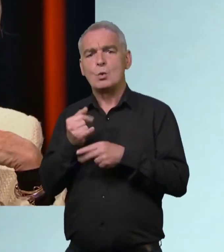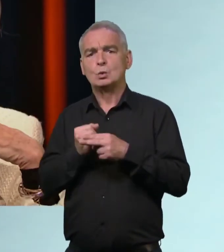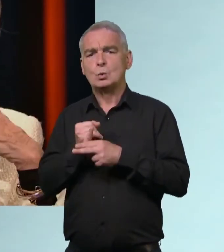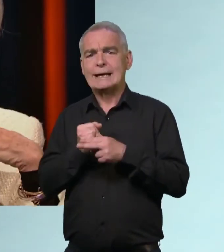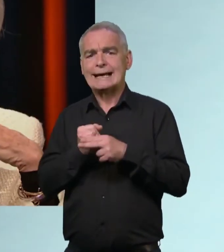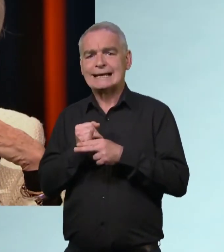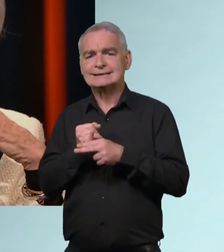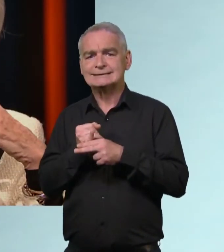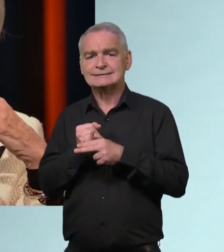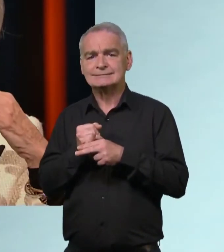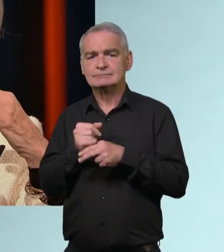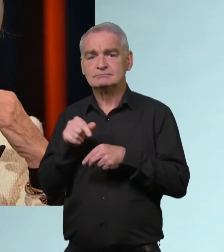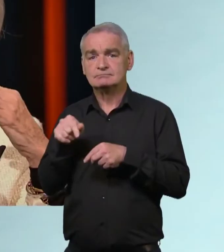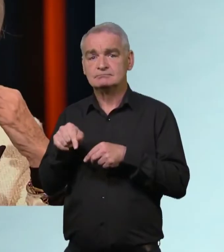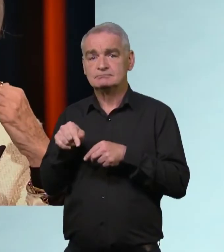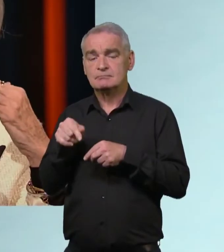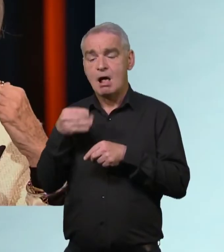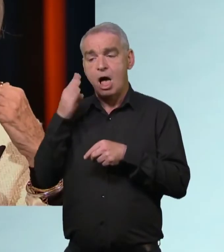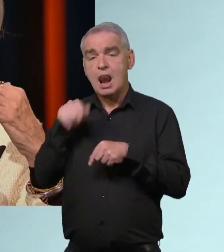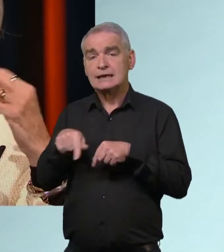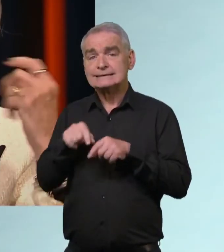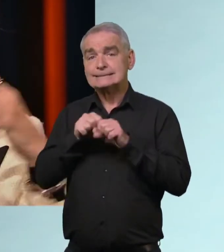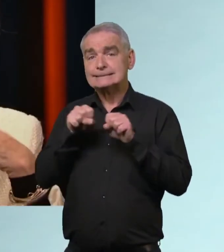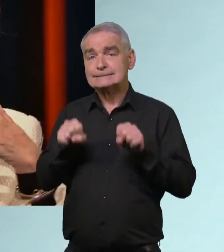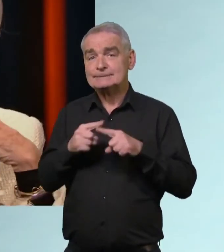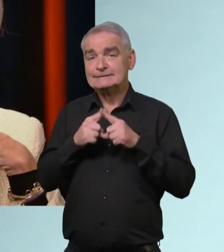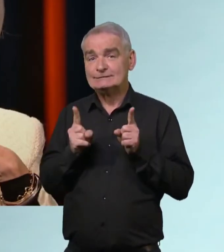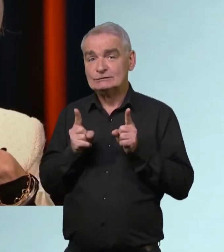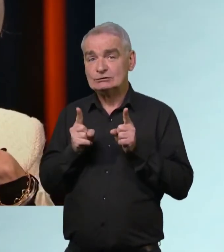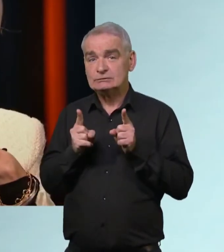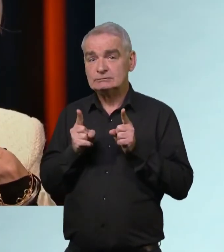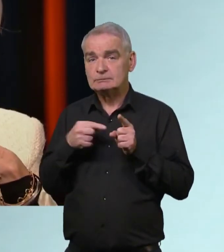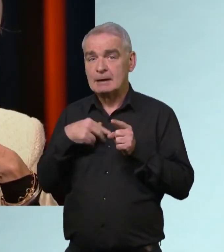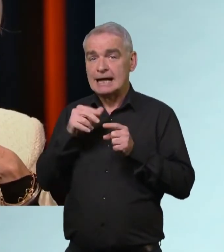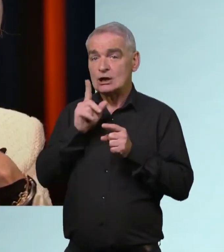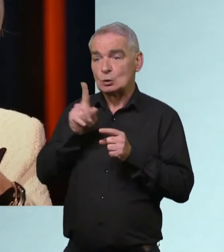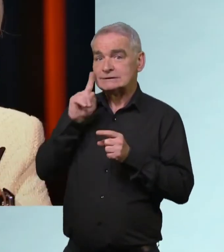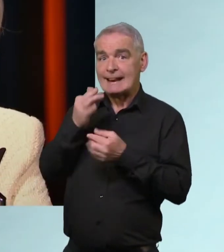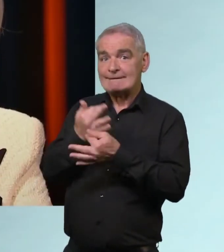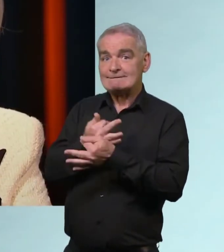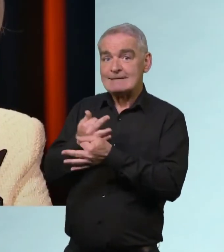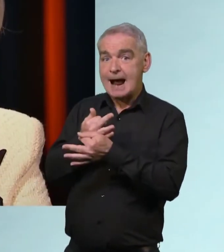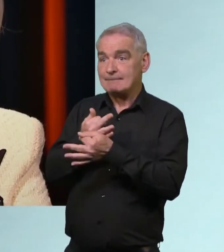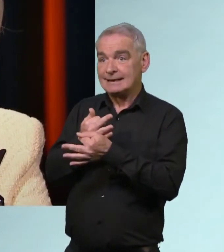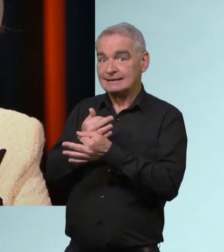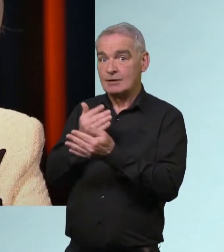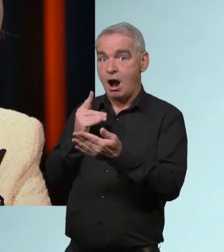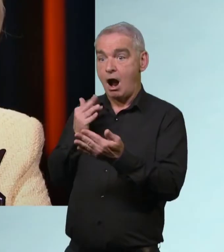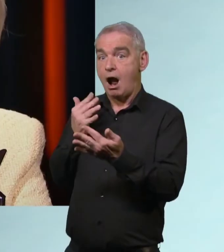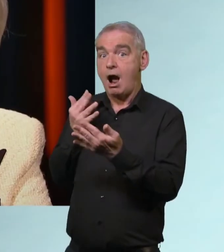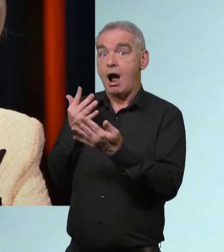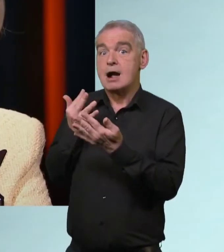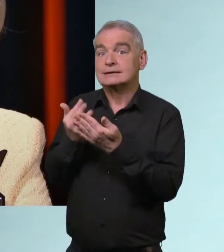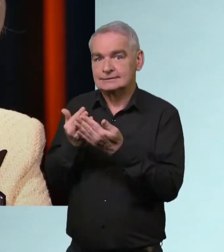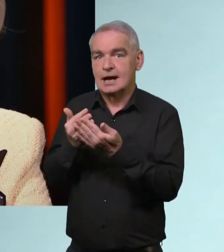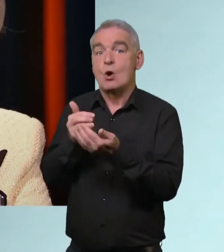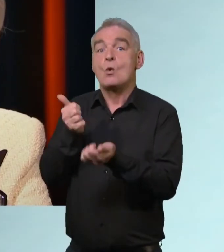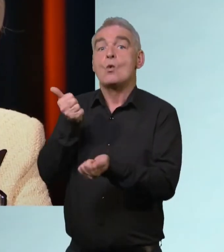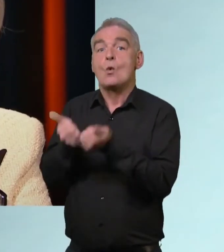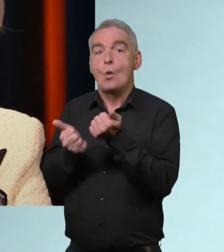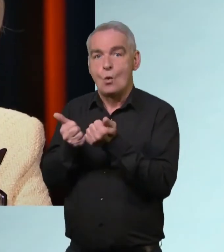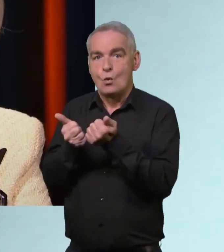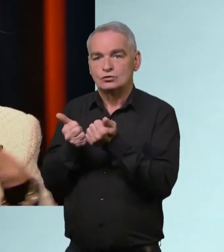system here in Ireland is that I don't see any of the family up until it gets to court or to an